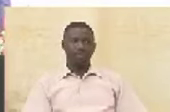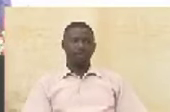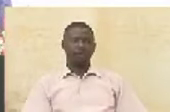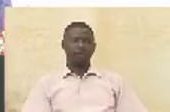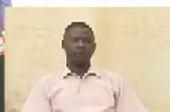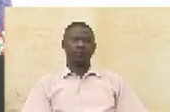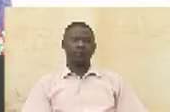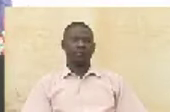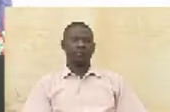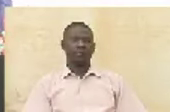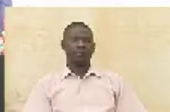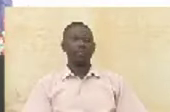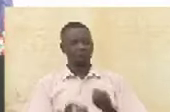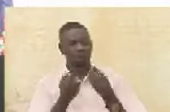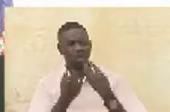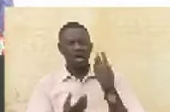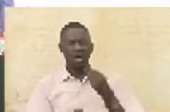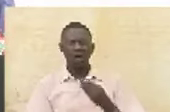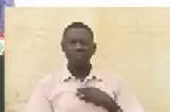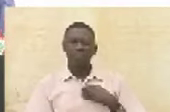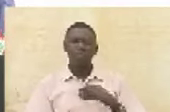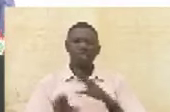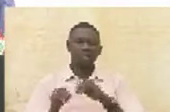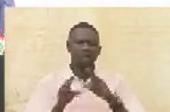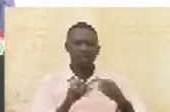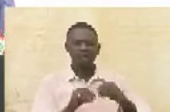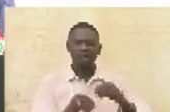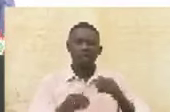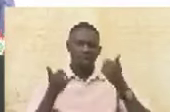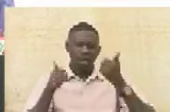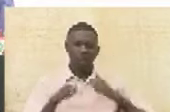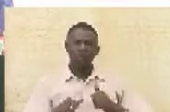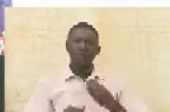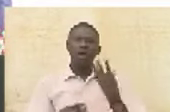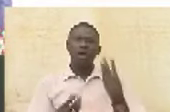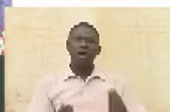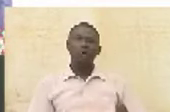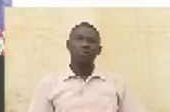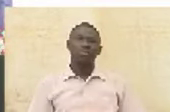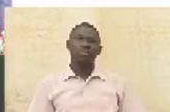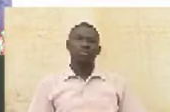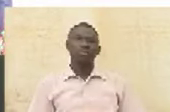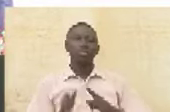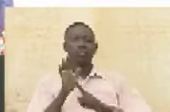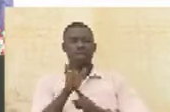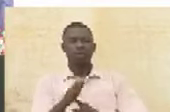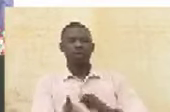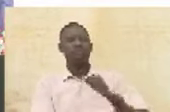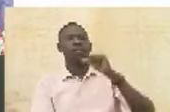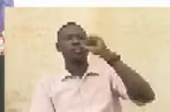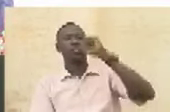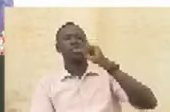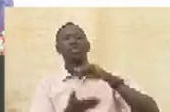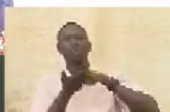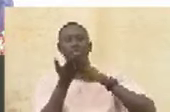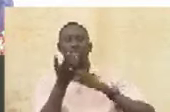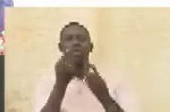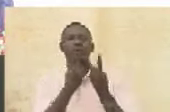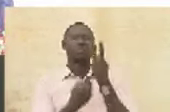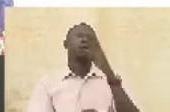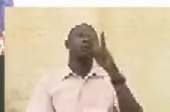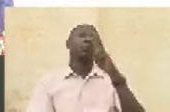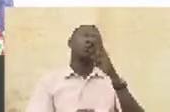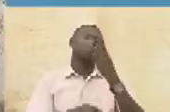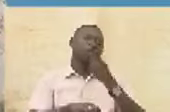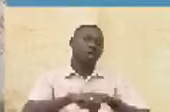how this process was done? Fo isa fo na nyen ko nyen kiranya dile. Drinking the medicine a second time. Ka boro nyen ta ka mi